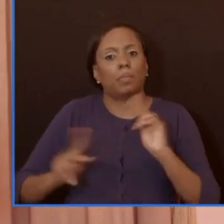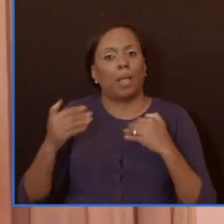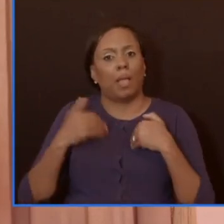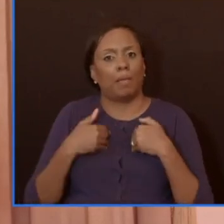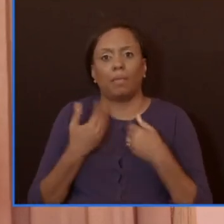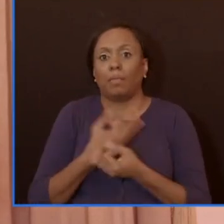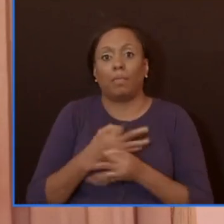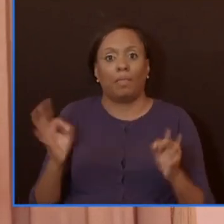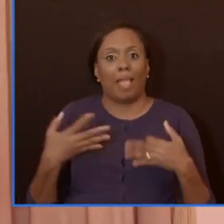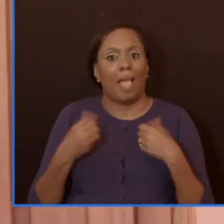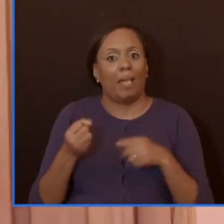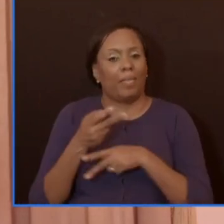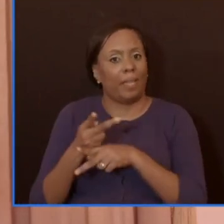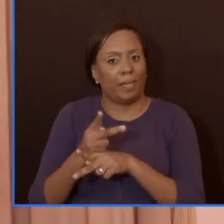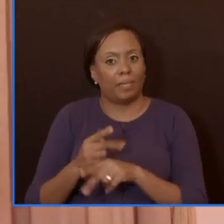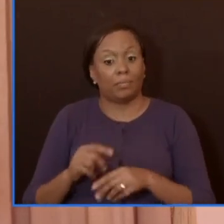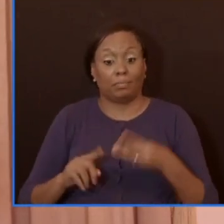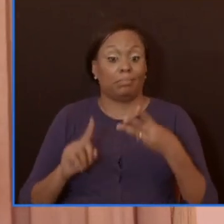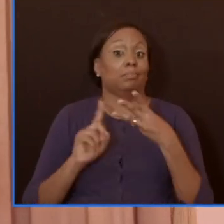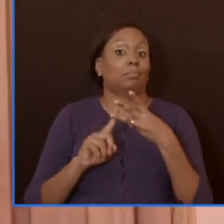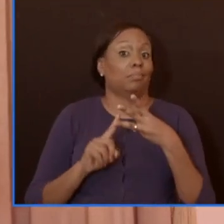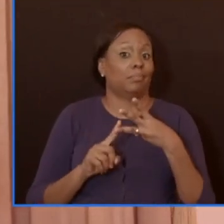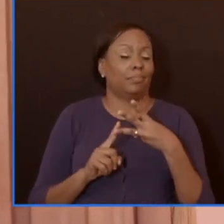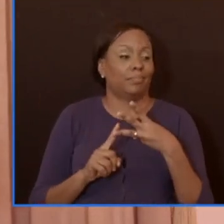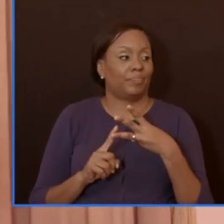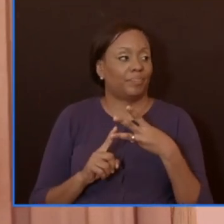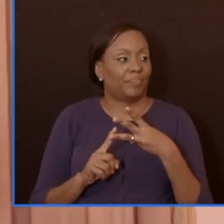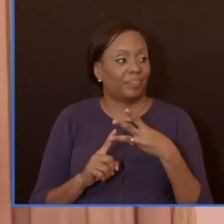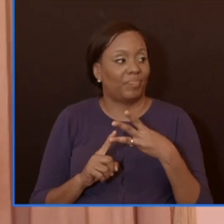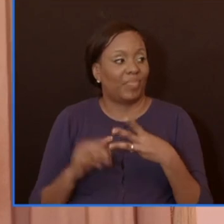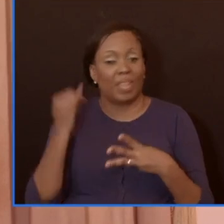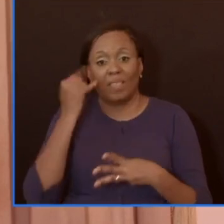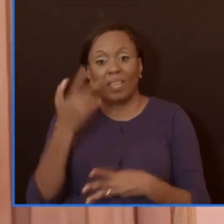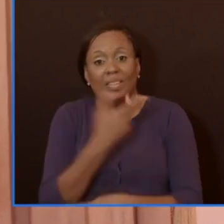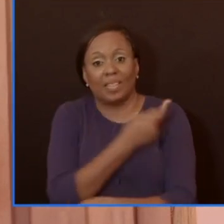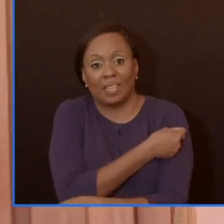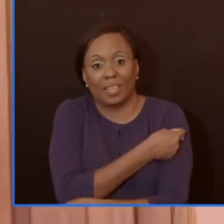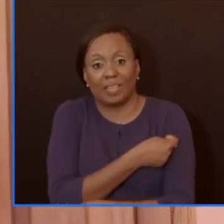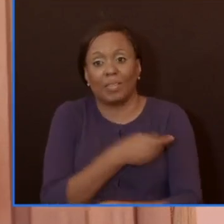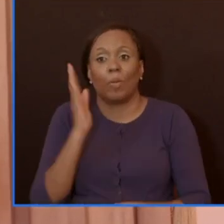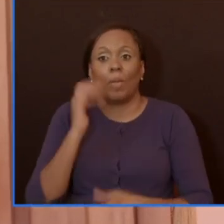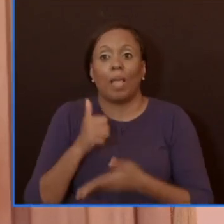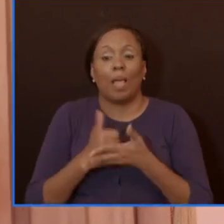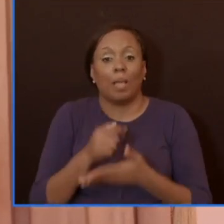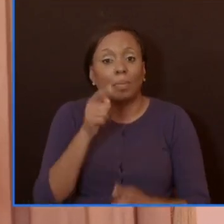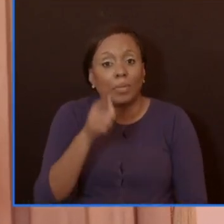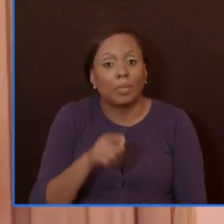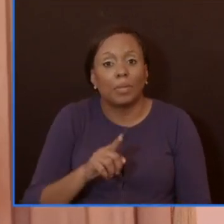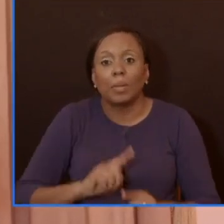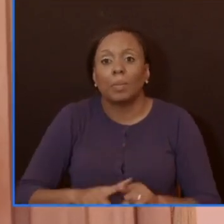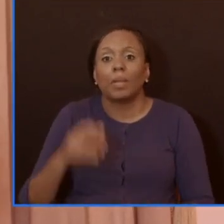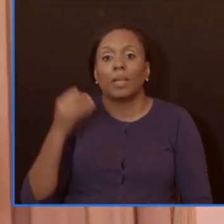thirdly, I say to you that if you die from the vaccine, we will help you. But regrettably, when